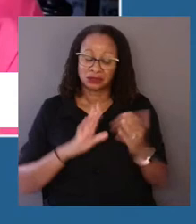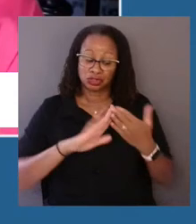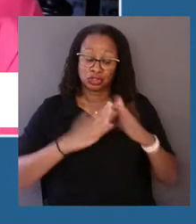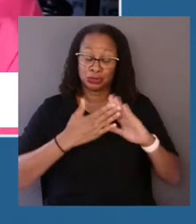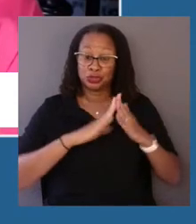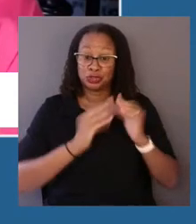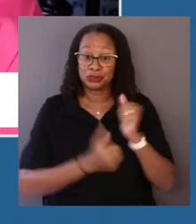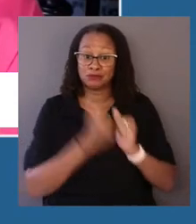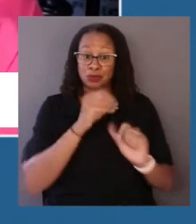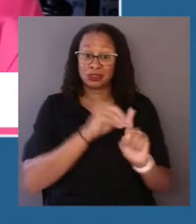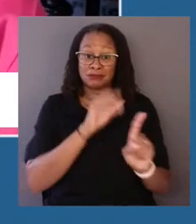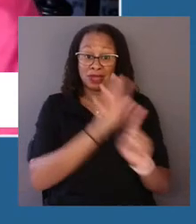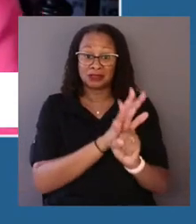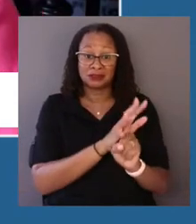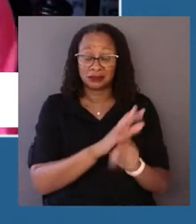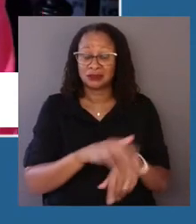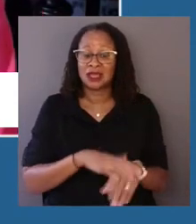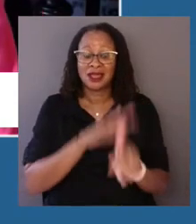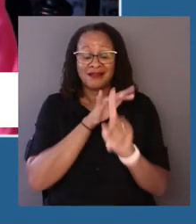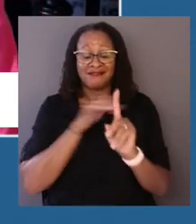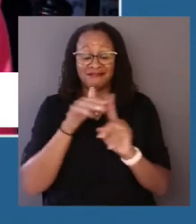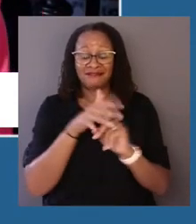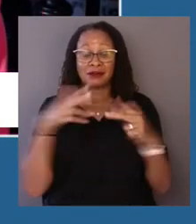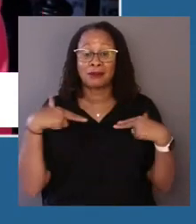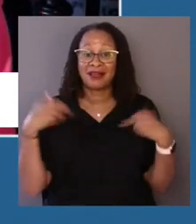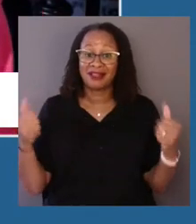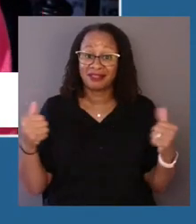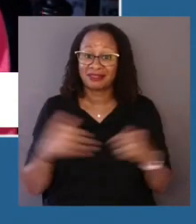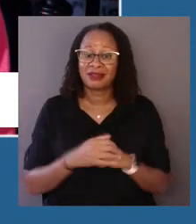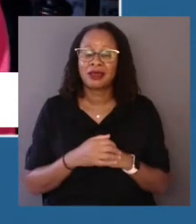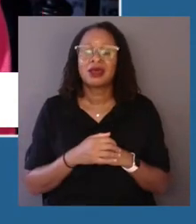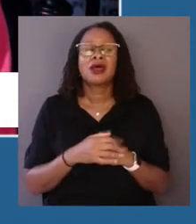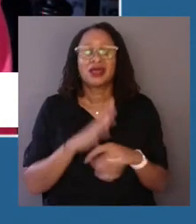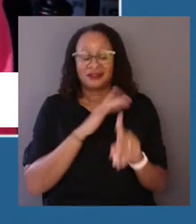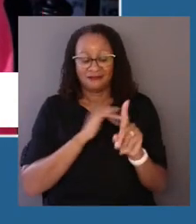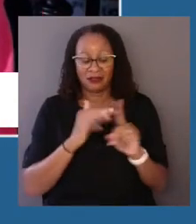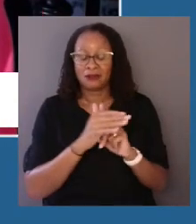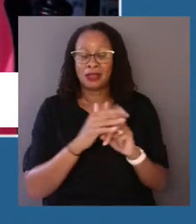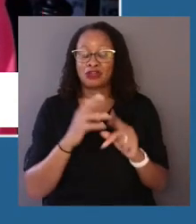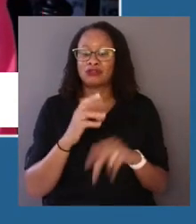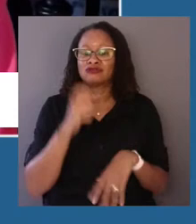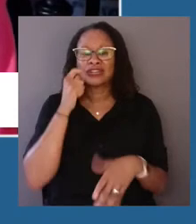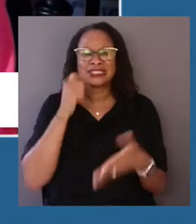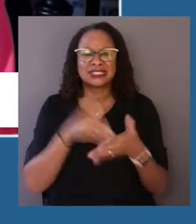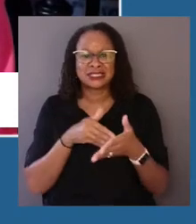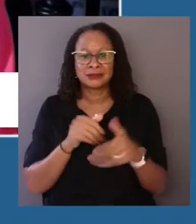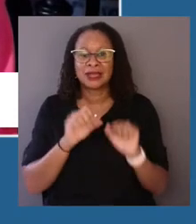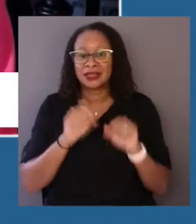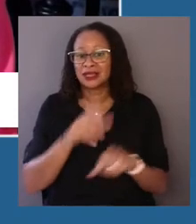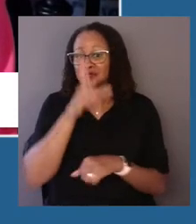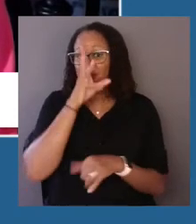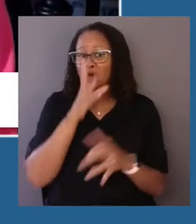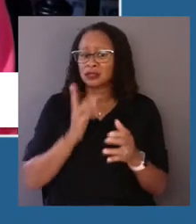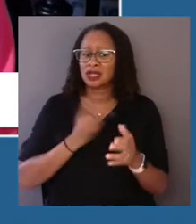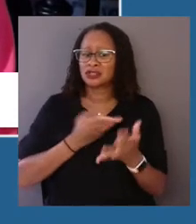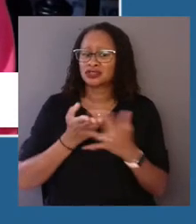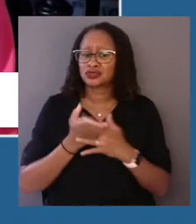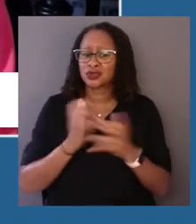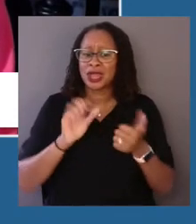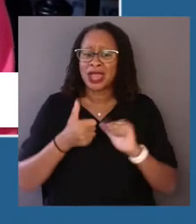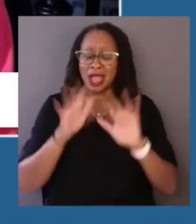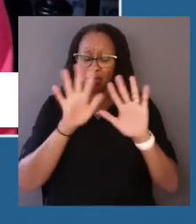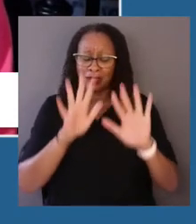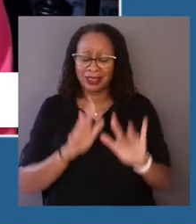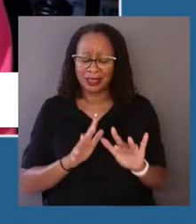impacted, environmental health, and environmental racism. Can you talk us through how climate came to the fore